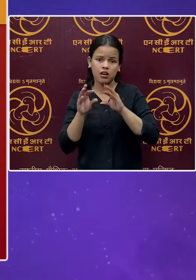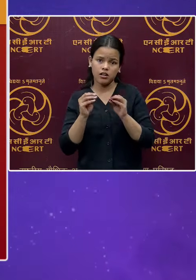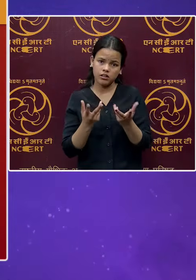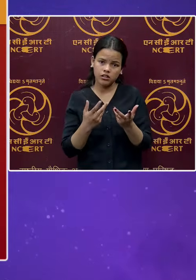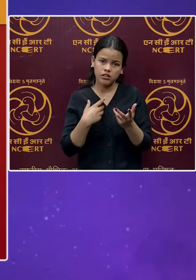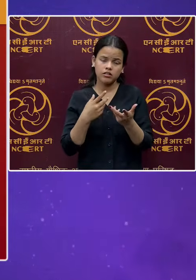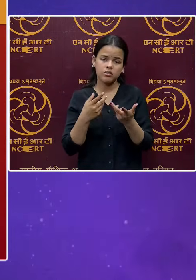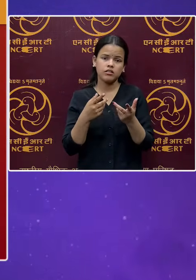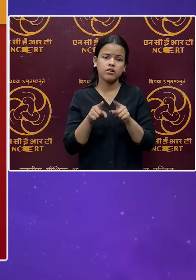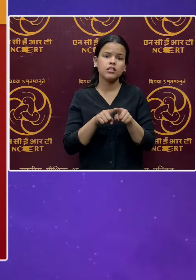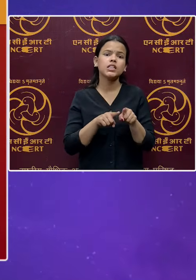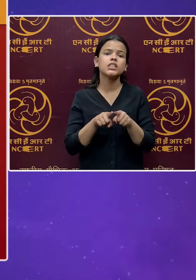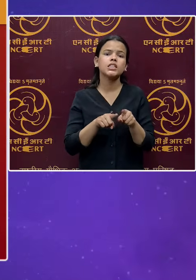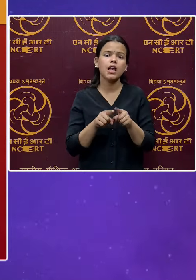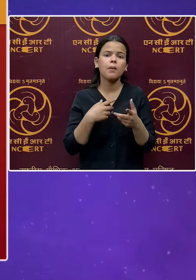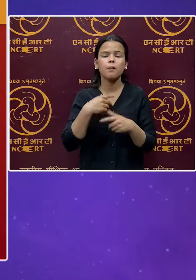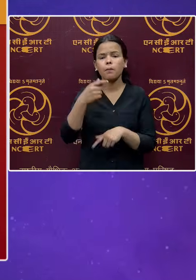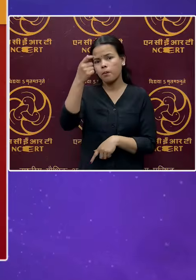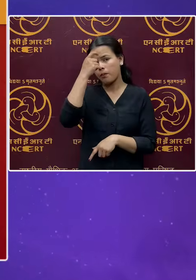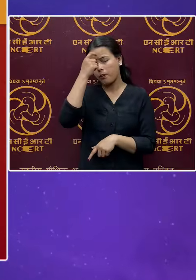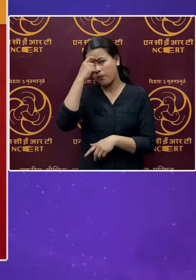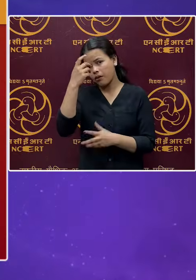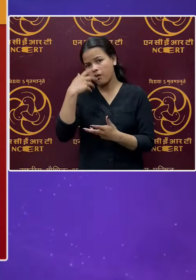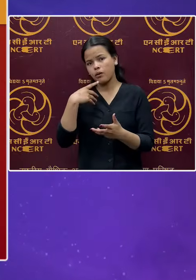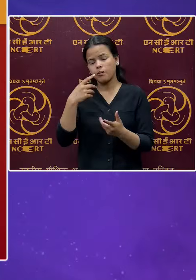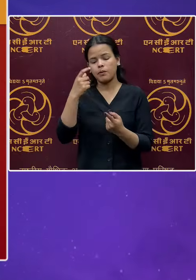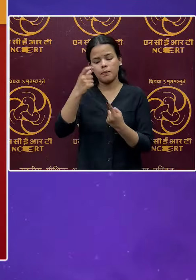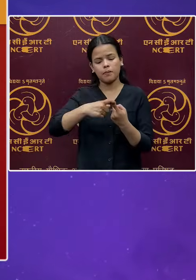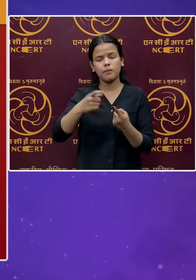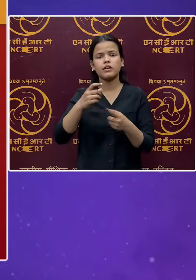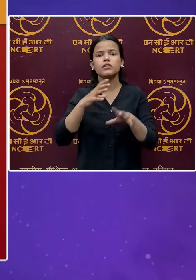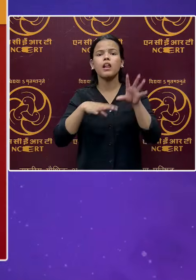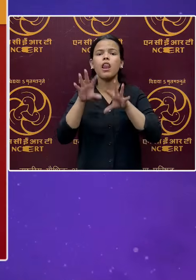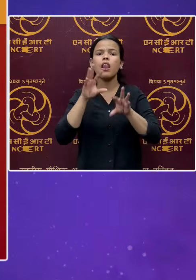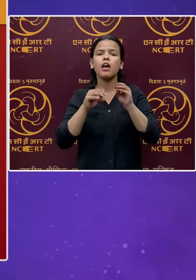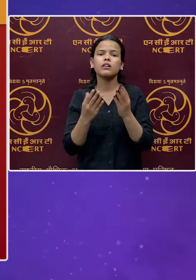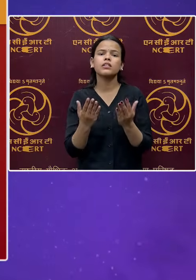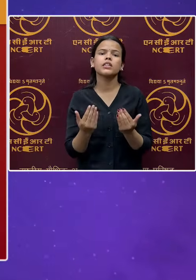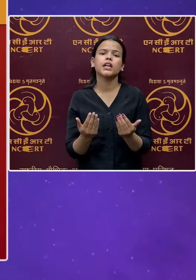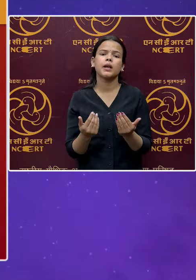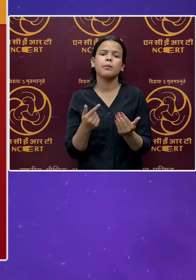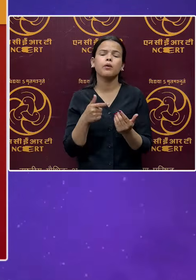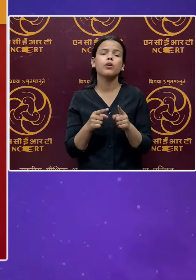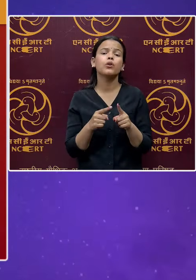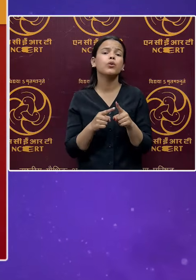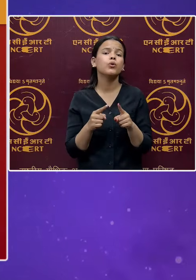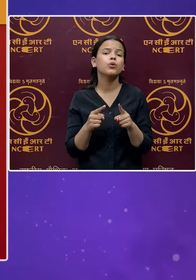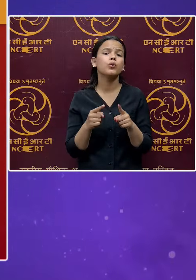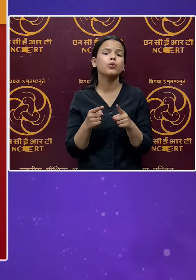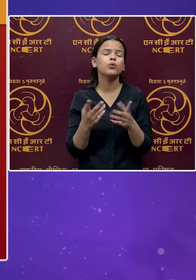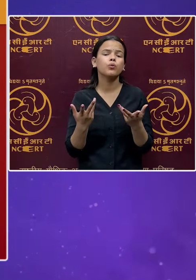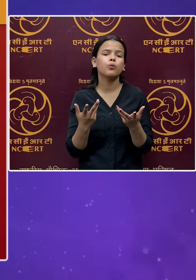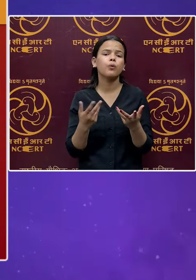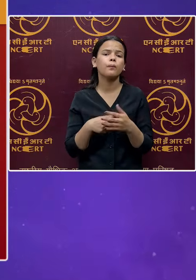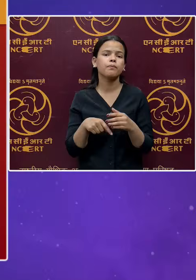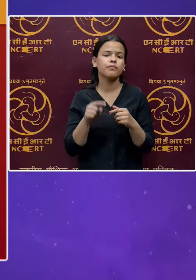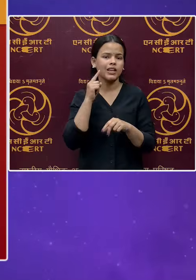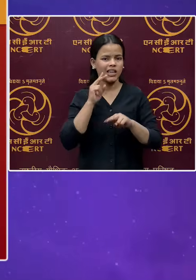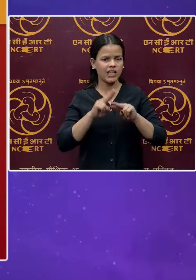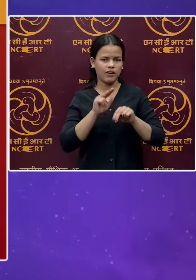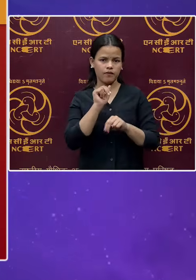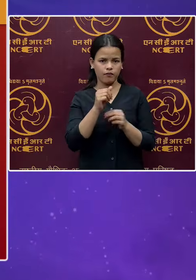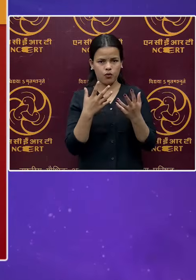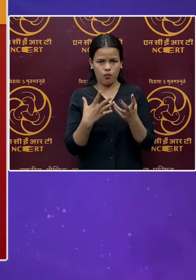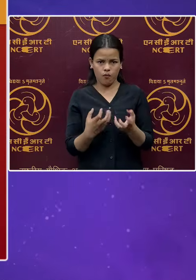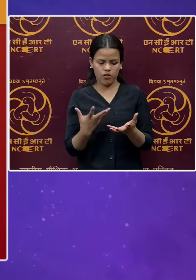want to intervene as problem of any specific learner, they should be able to do it. Similar way, if they want to intervene